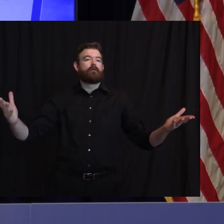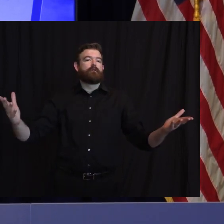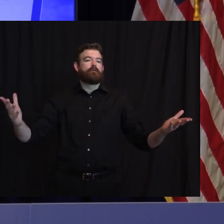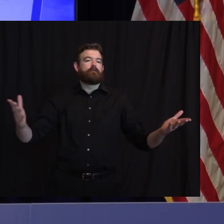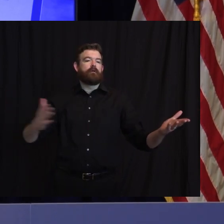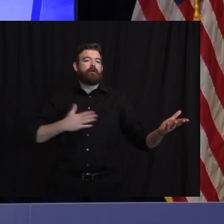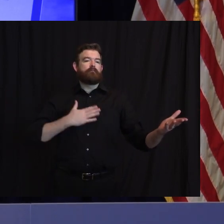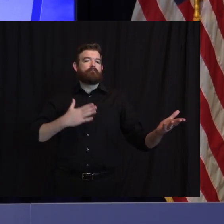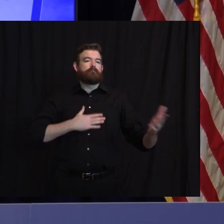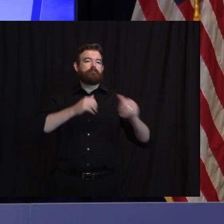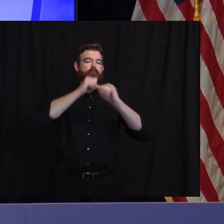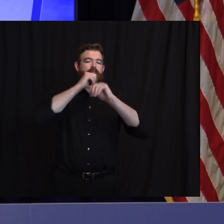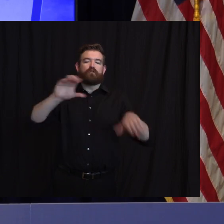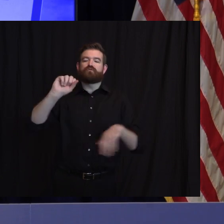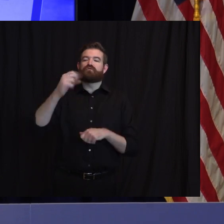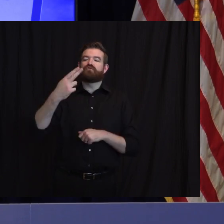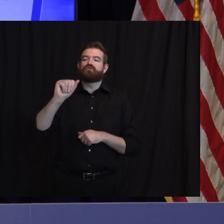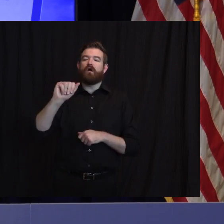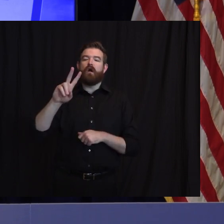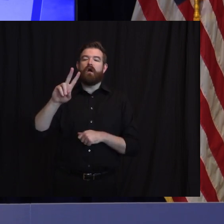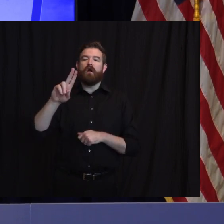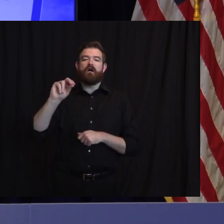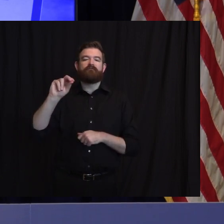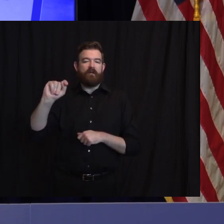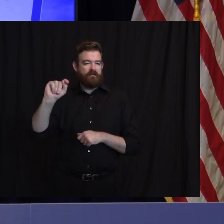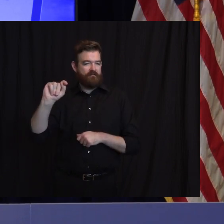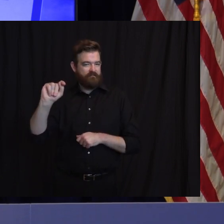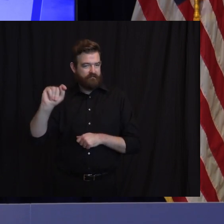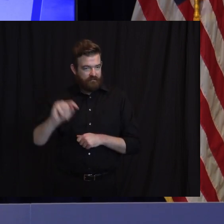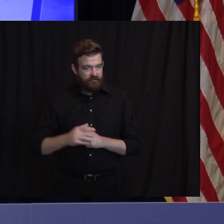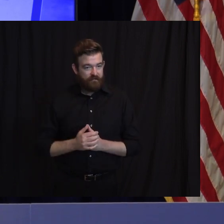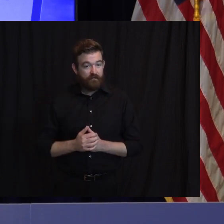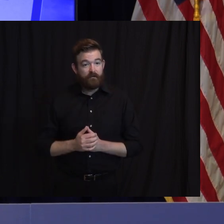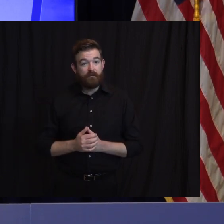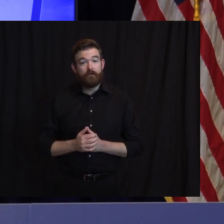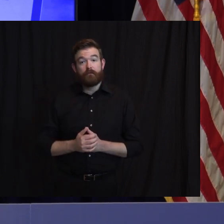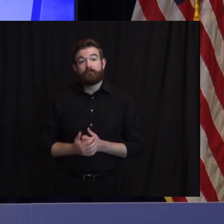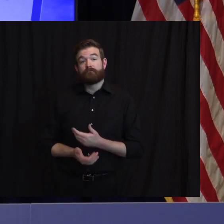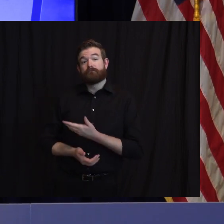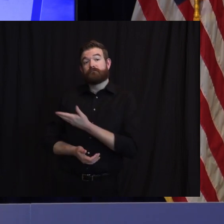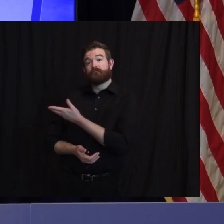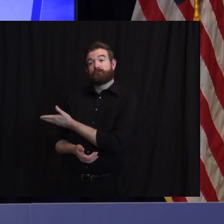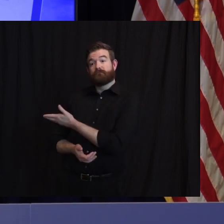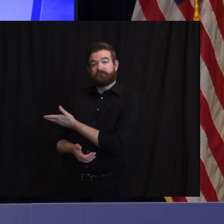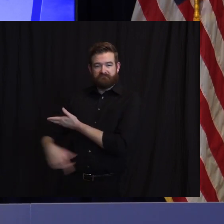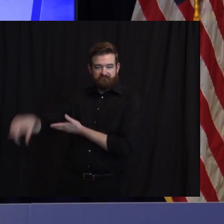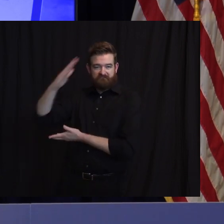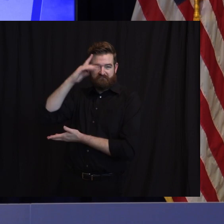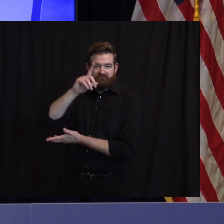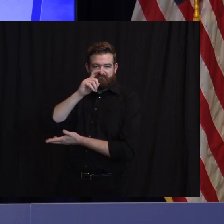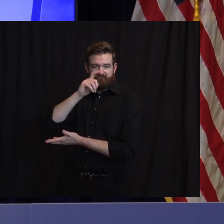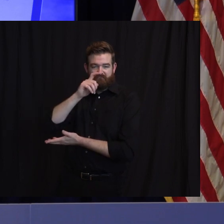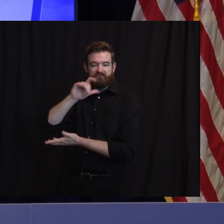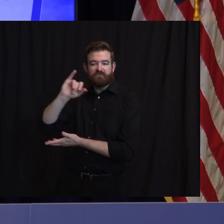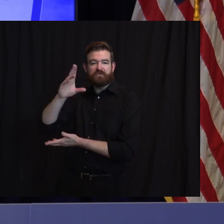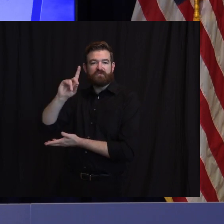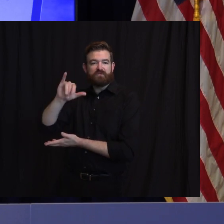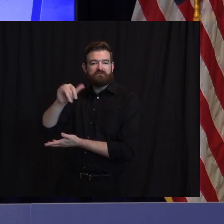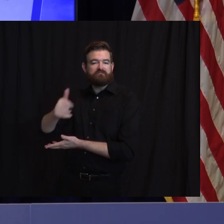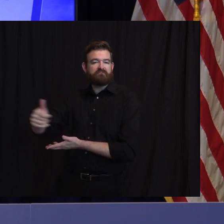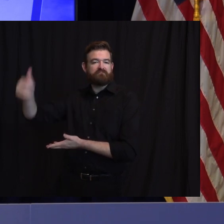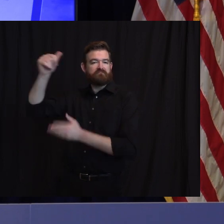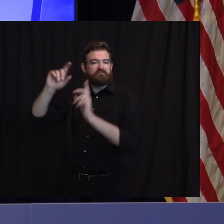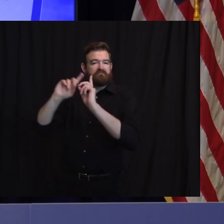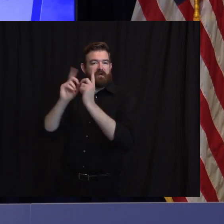immediate right, the woman who needs no introduction, the Commissioner of the Department of Health, Judy Persicelli. To her right, another familiar face, the Department of